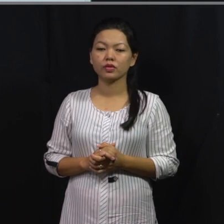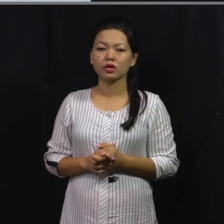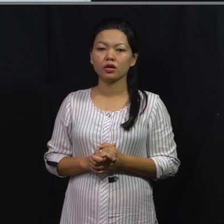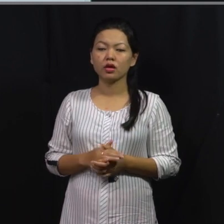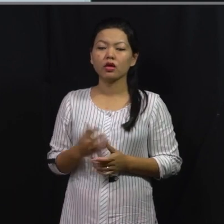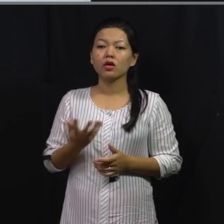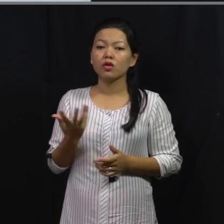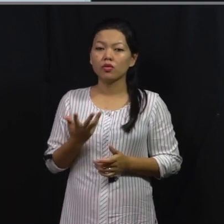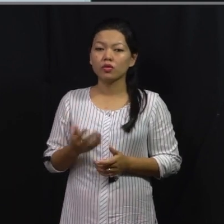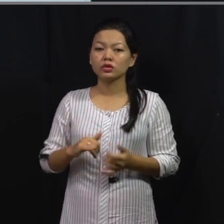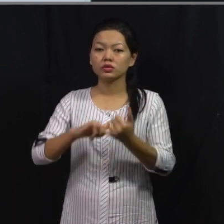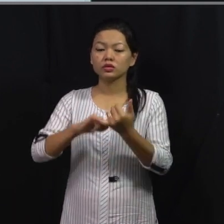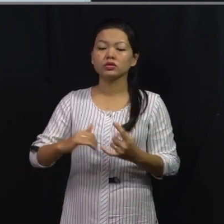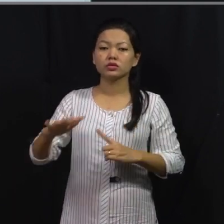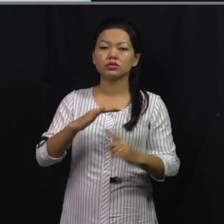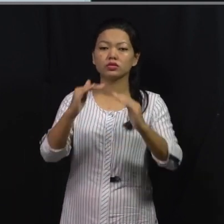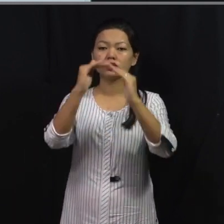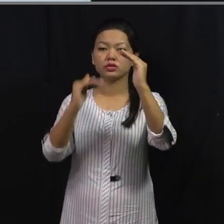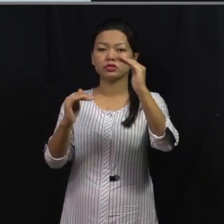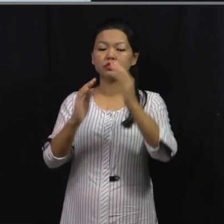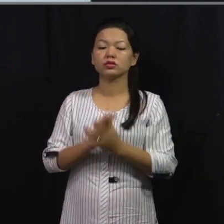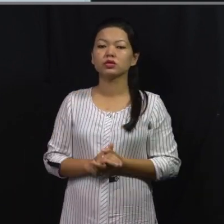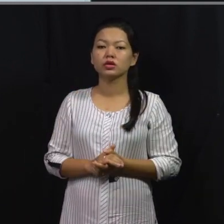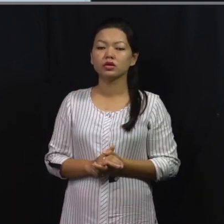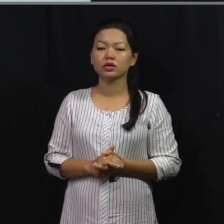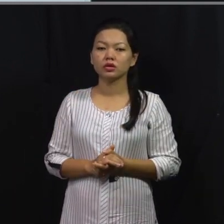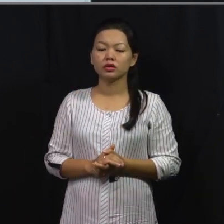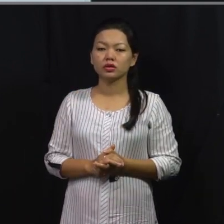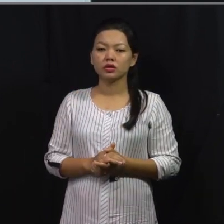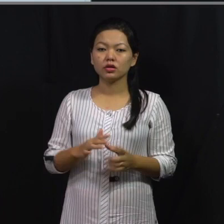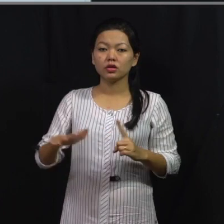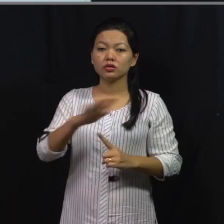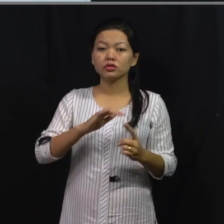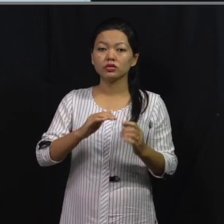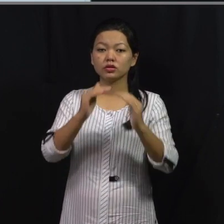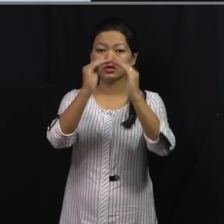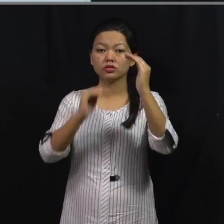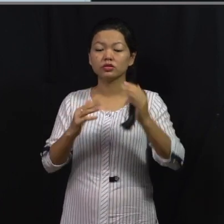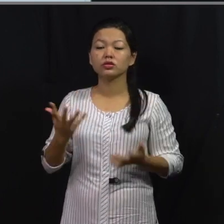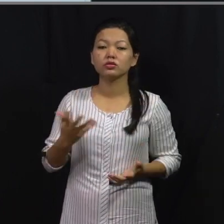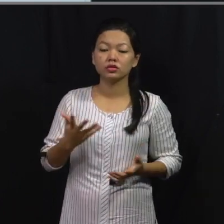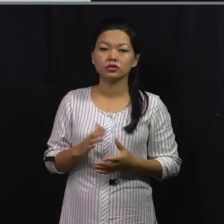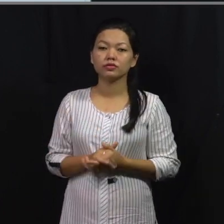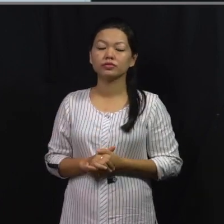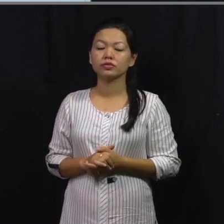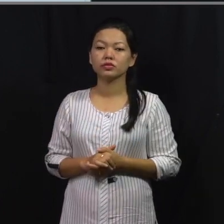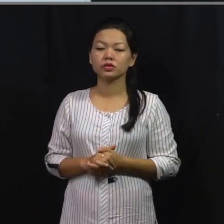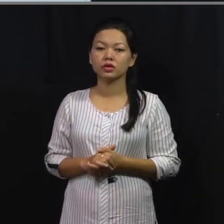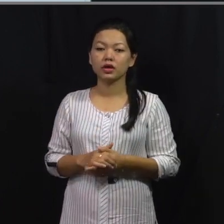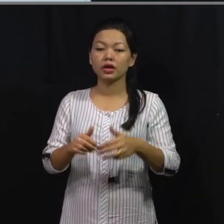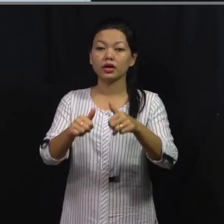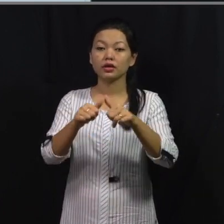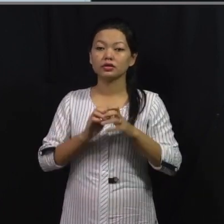is social inequality? I repeat again, what is social inequality? Here it simply means